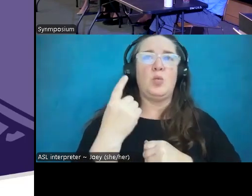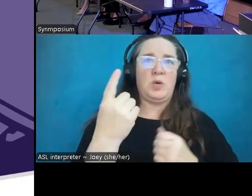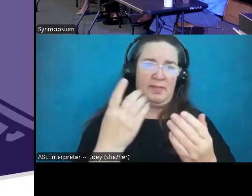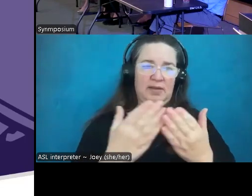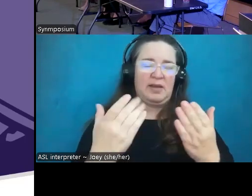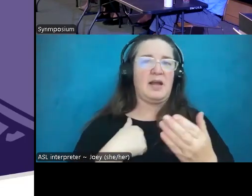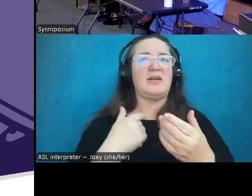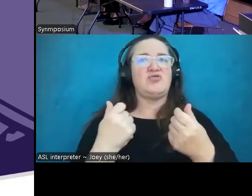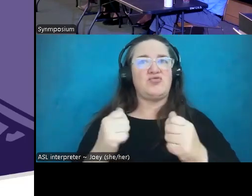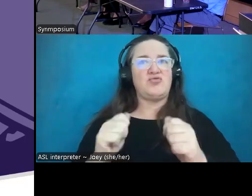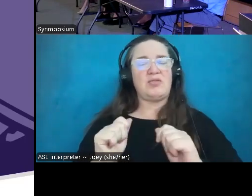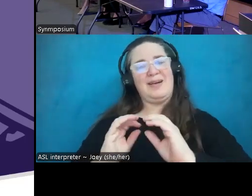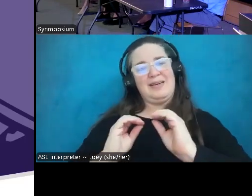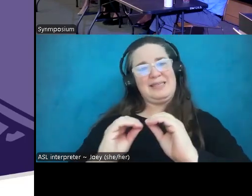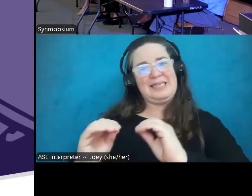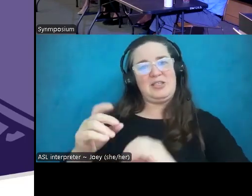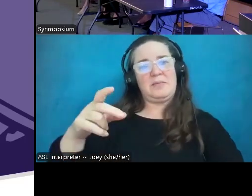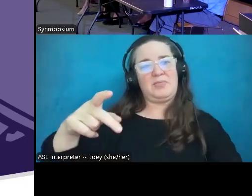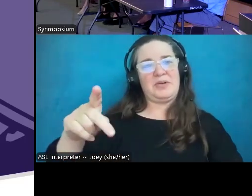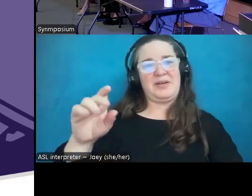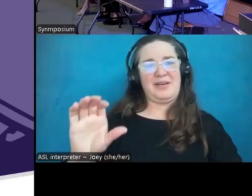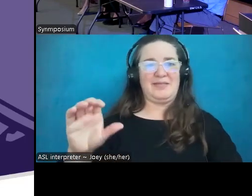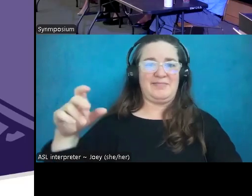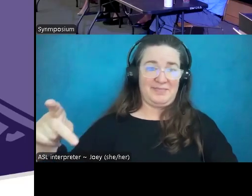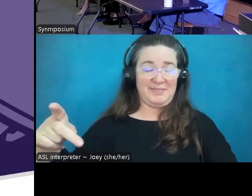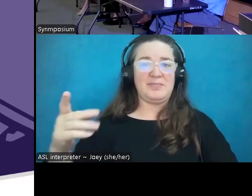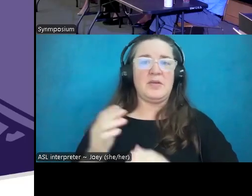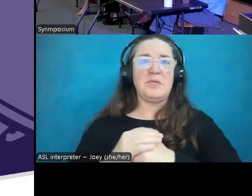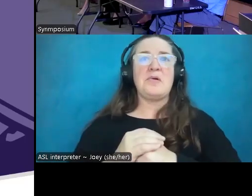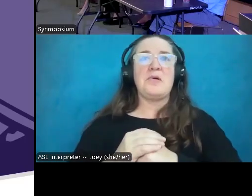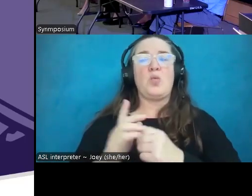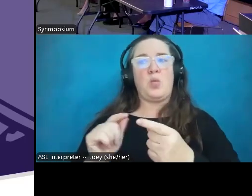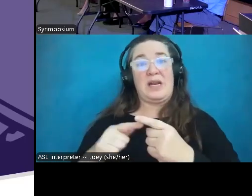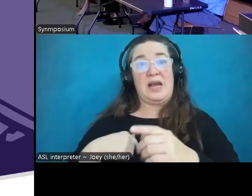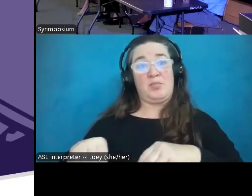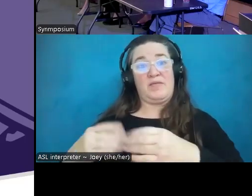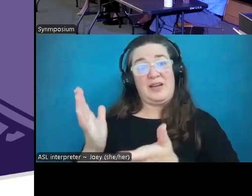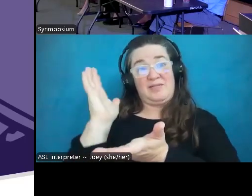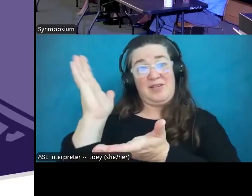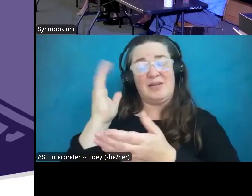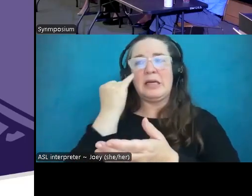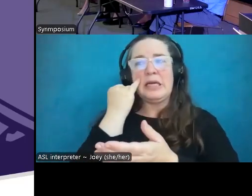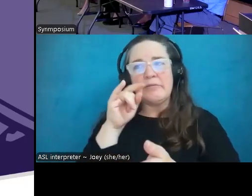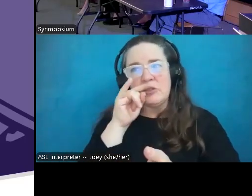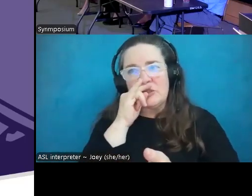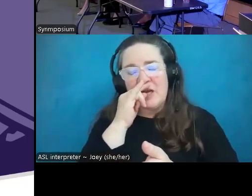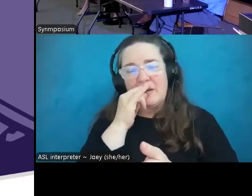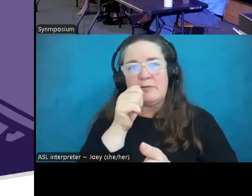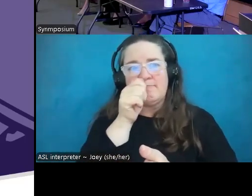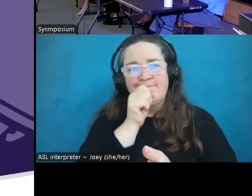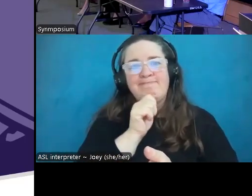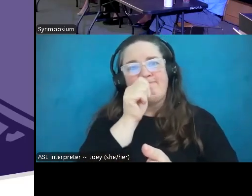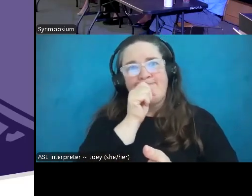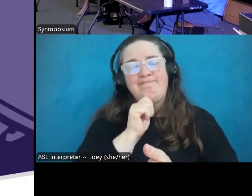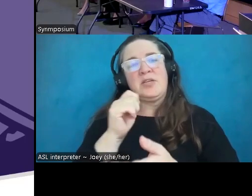care clinicians when I give talks is the importance, if a child is struggling from a cognitive standpoint